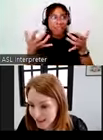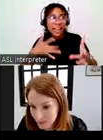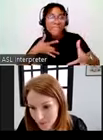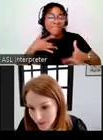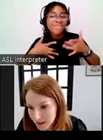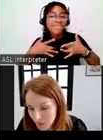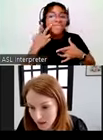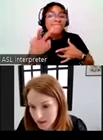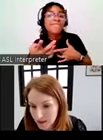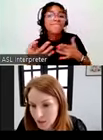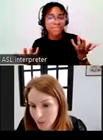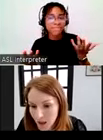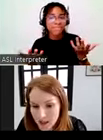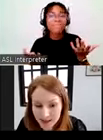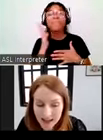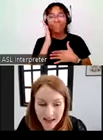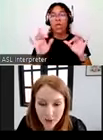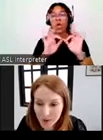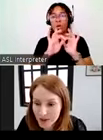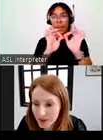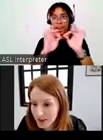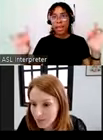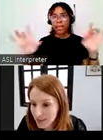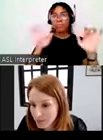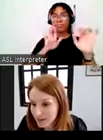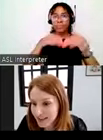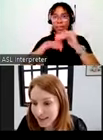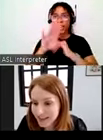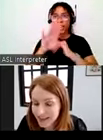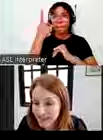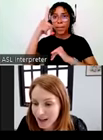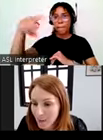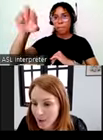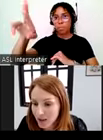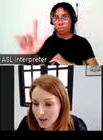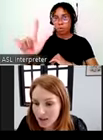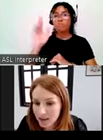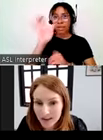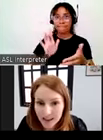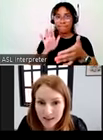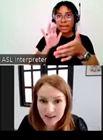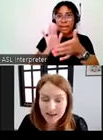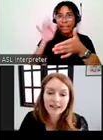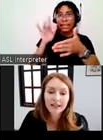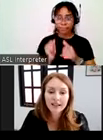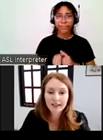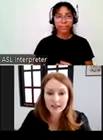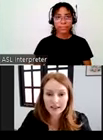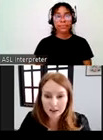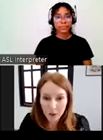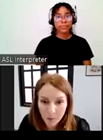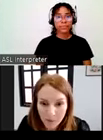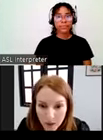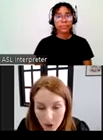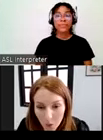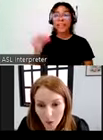chat again, and we're gonna watch live the results that come in. Please take a moment to click on that link and let us